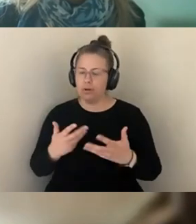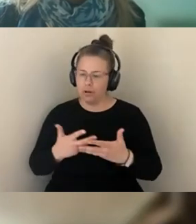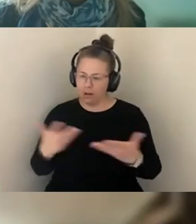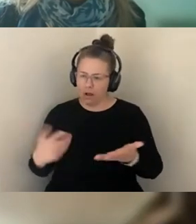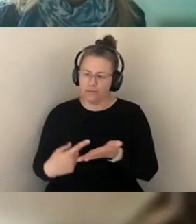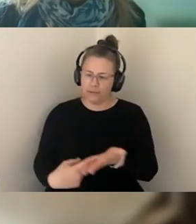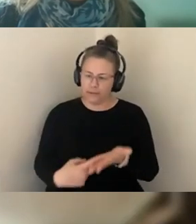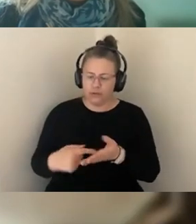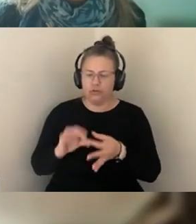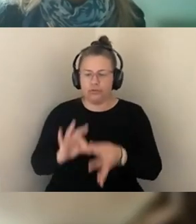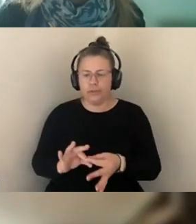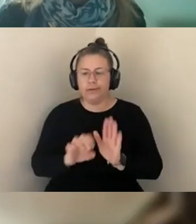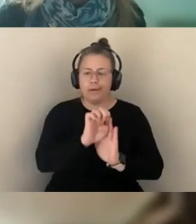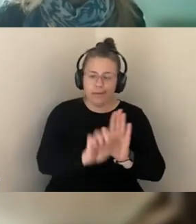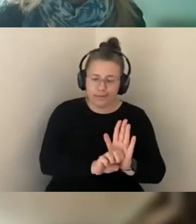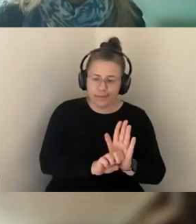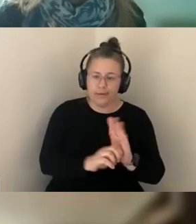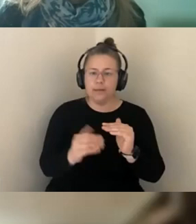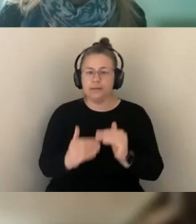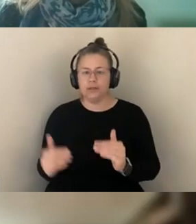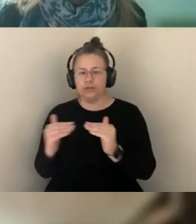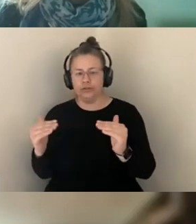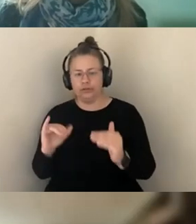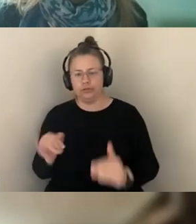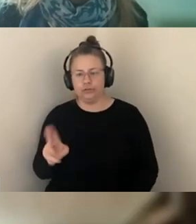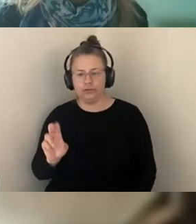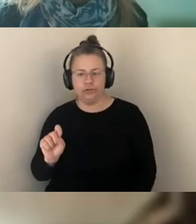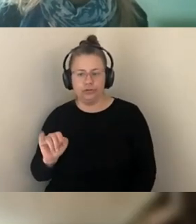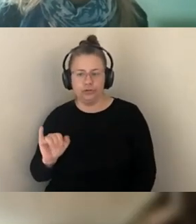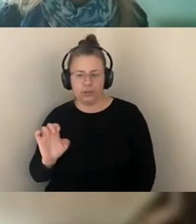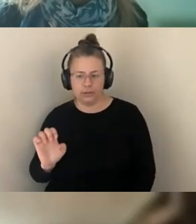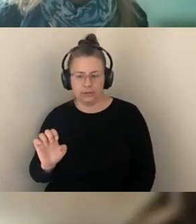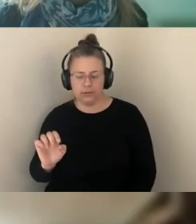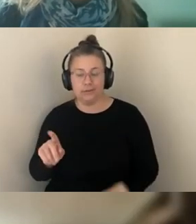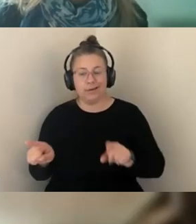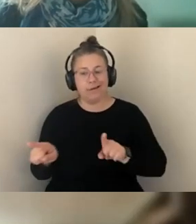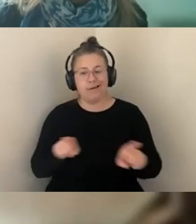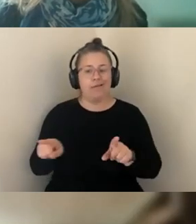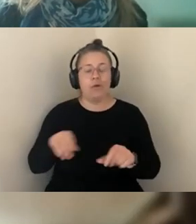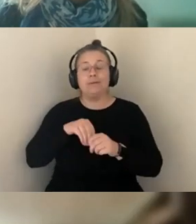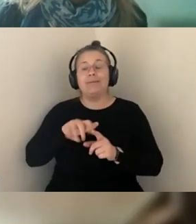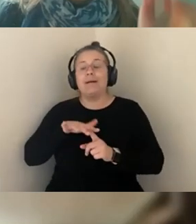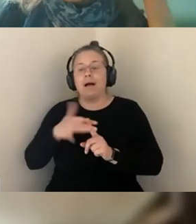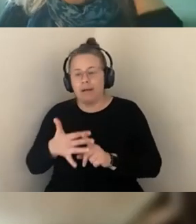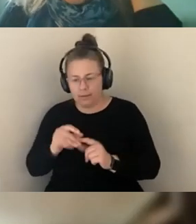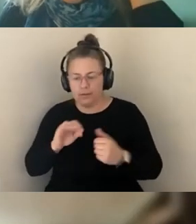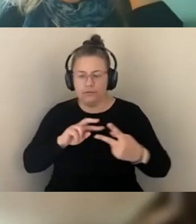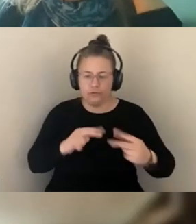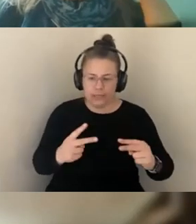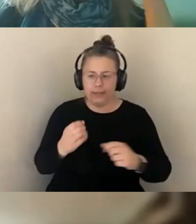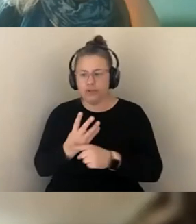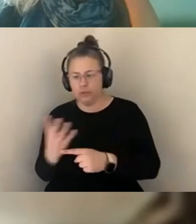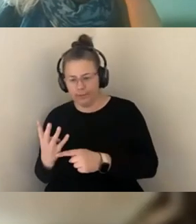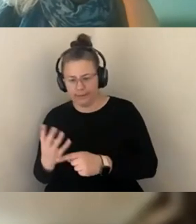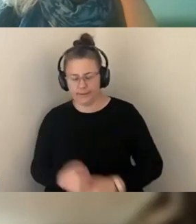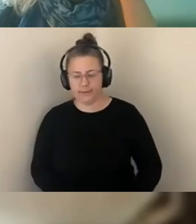and a lot of discussion about justice in the context of these genetics and genomics discussions. And I want to just be clear that I